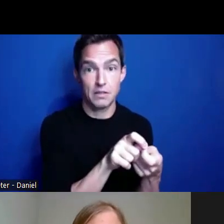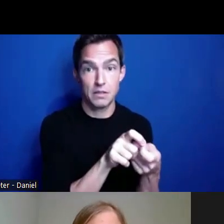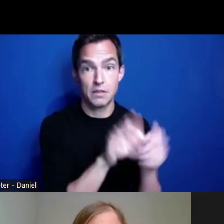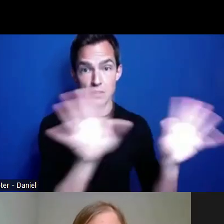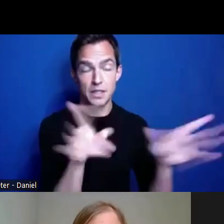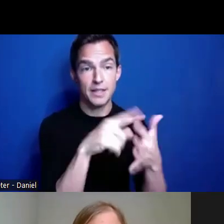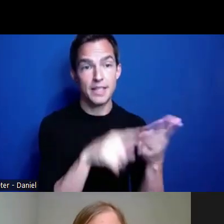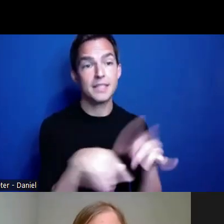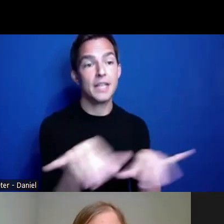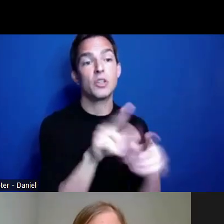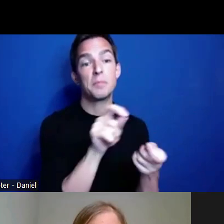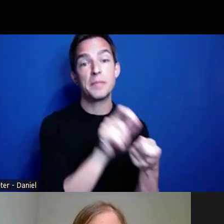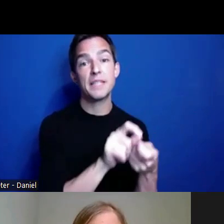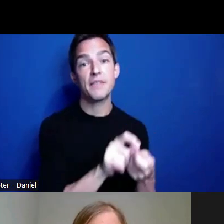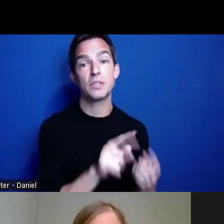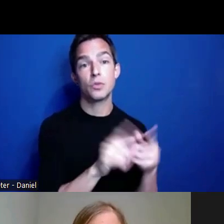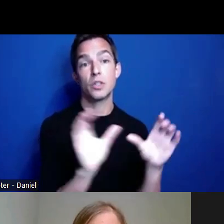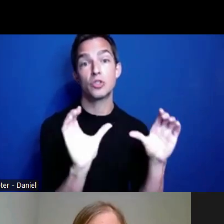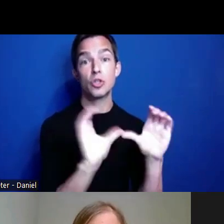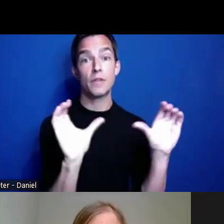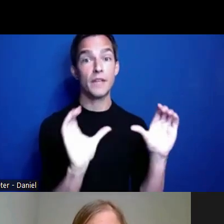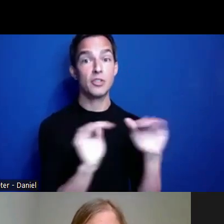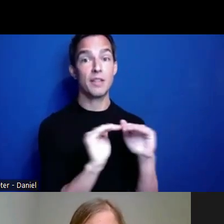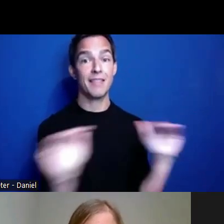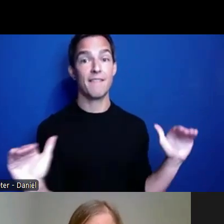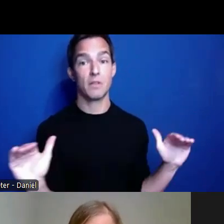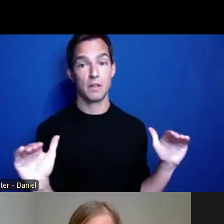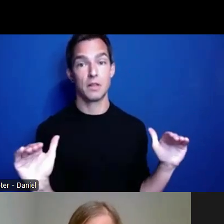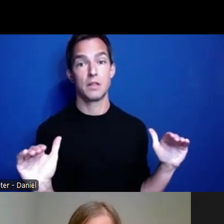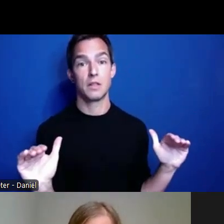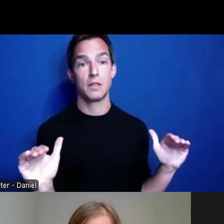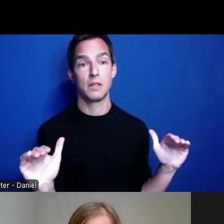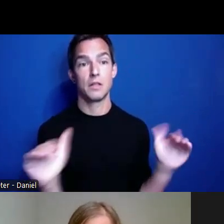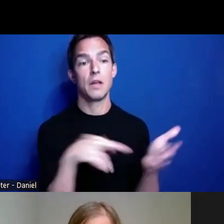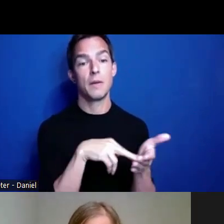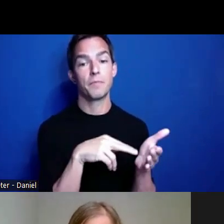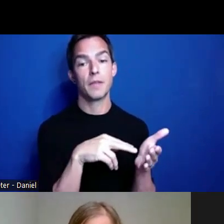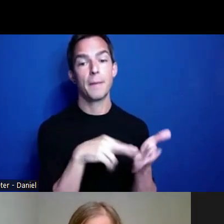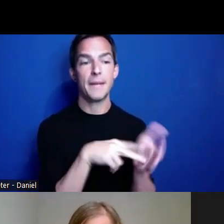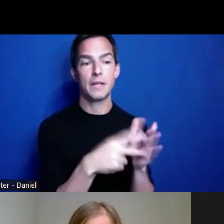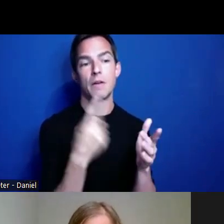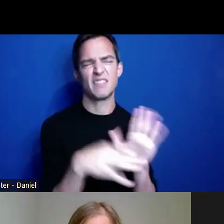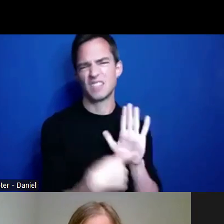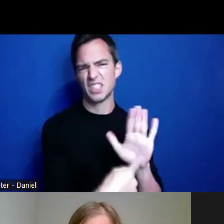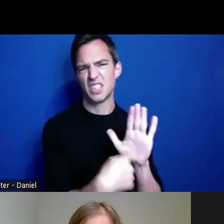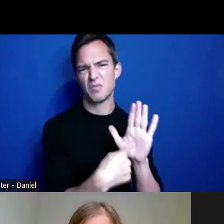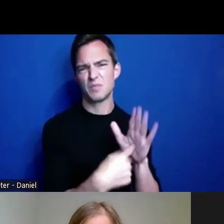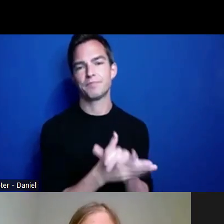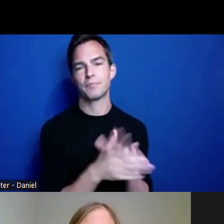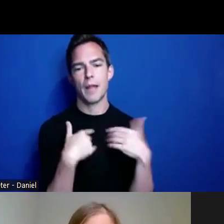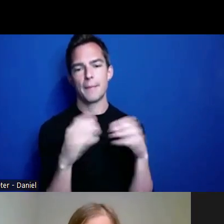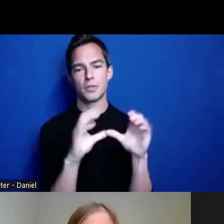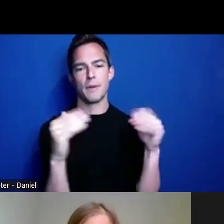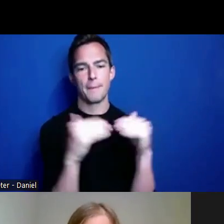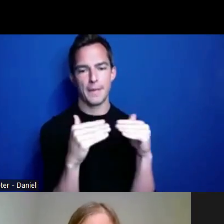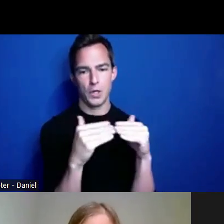these standards are specific to the certification level. So in order for, so as an example, I am certified peer and